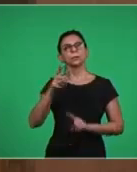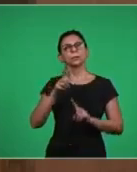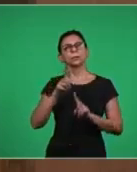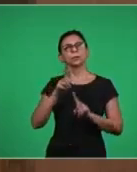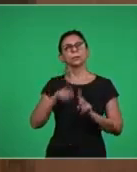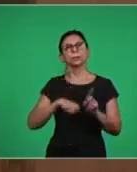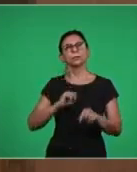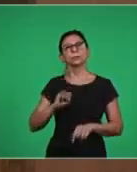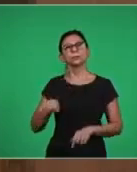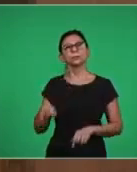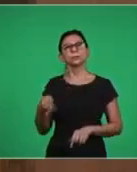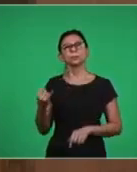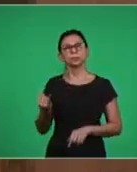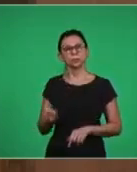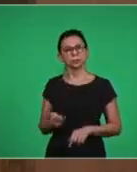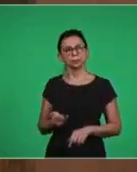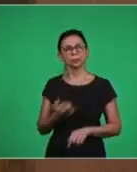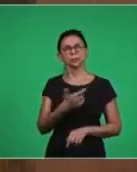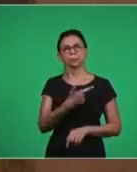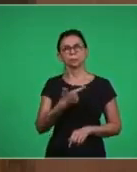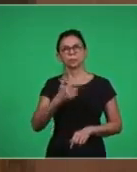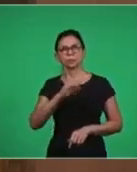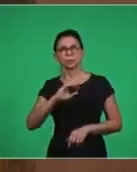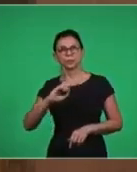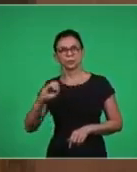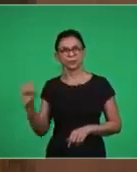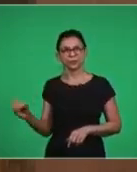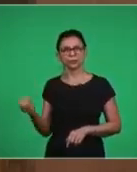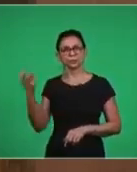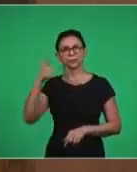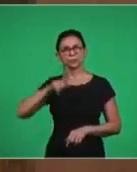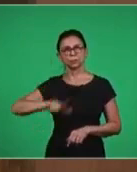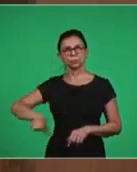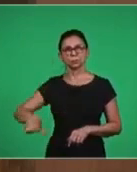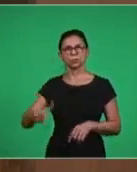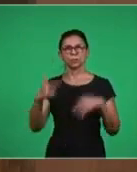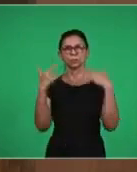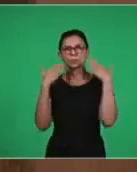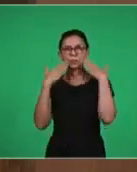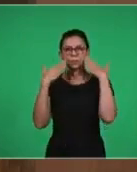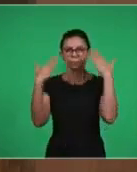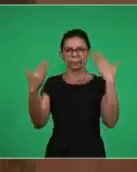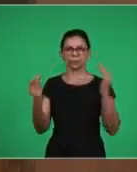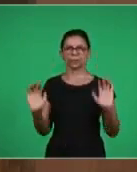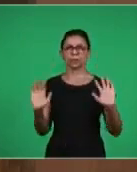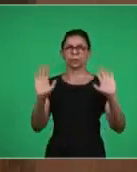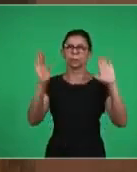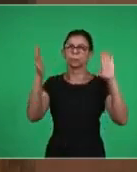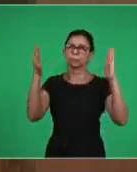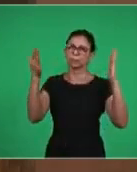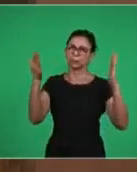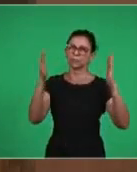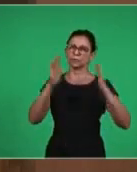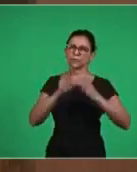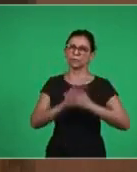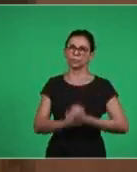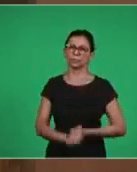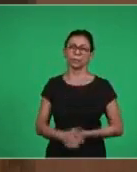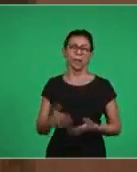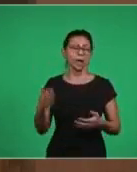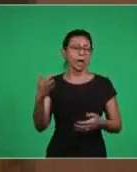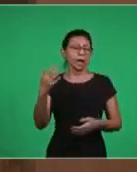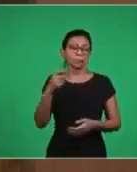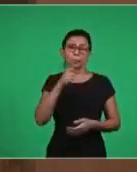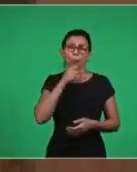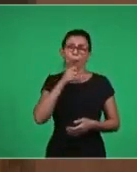have today a statistic to give to the brethren, since we have been waiting for a